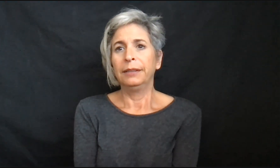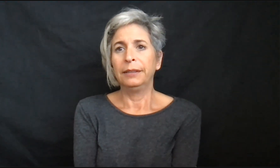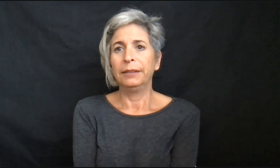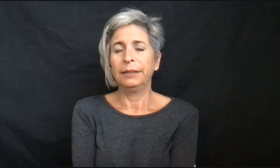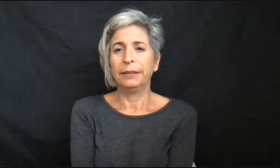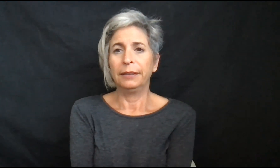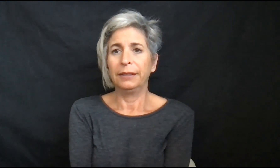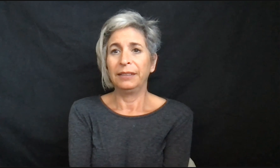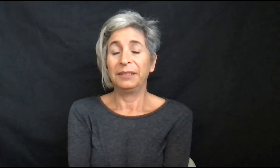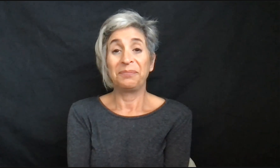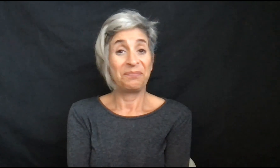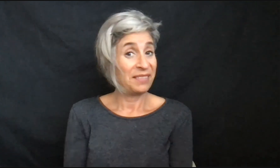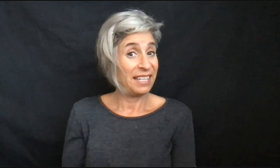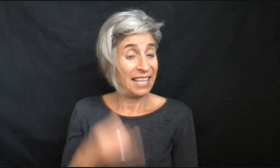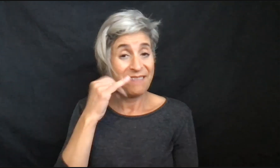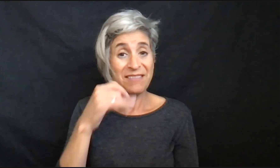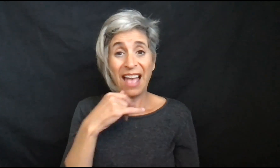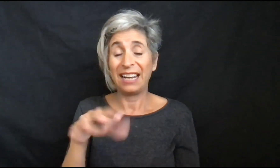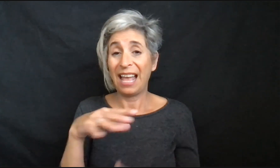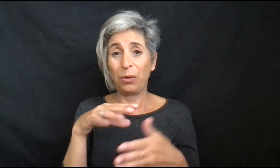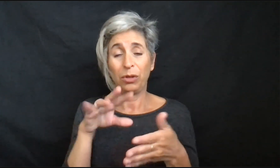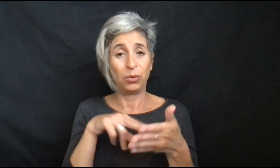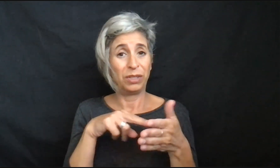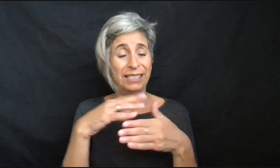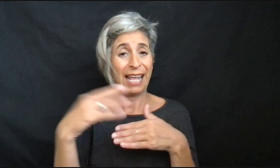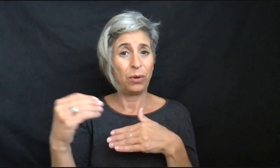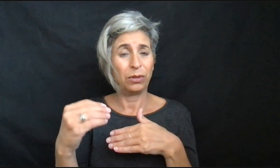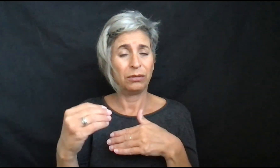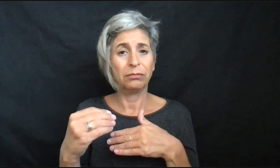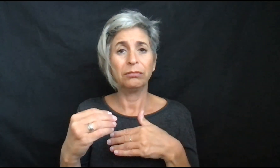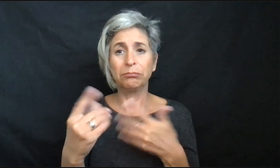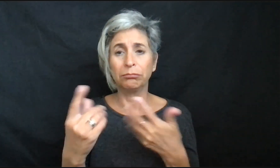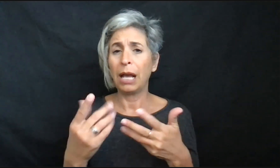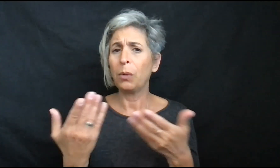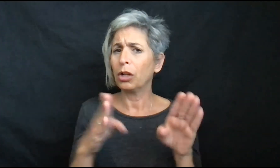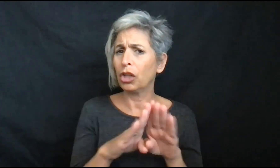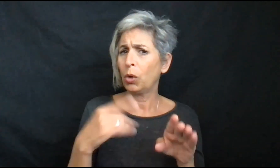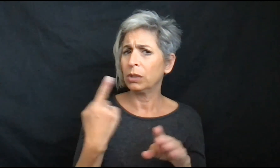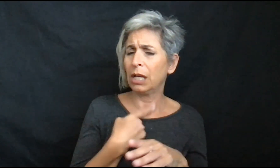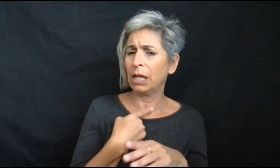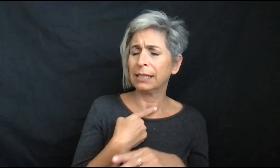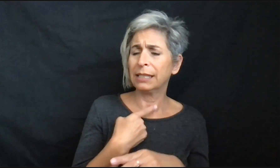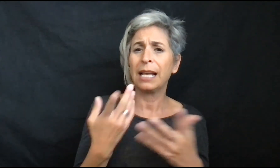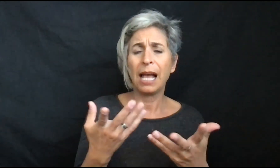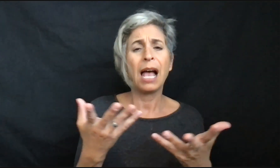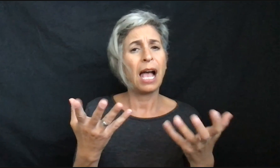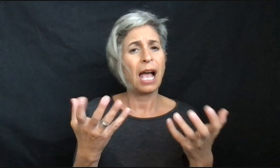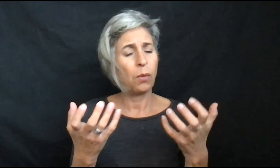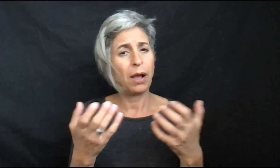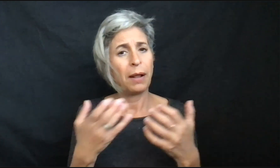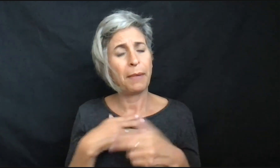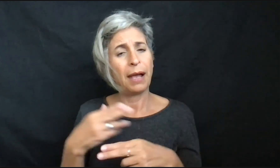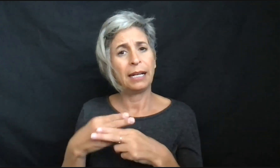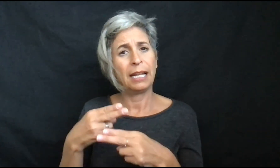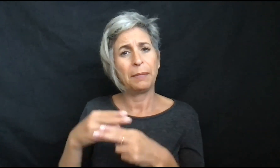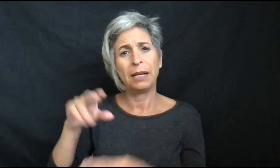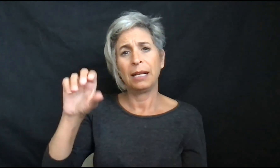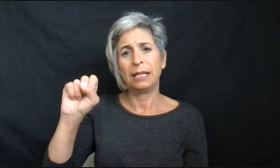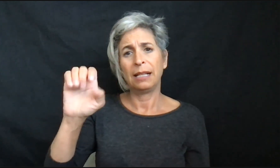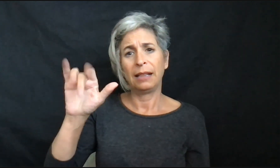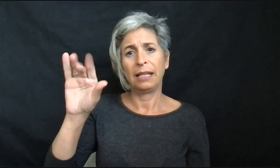If not, I can read us out. I can go ahead and close us out, Yuri. My name is Talika Brown. I